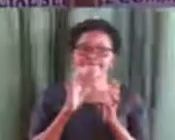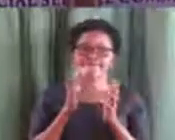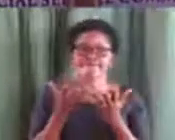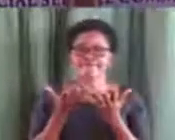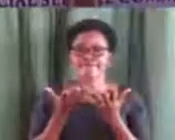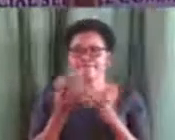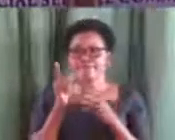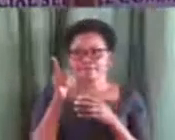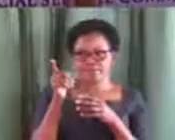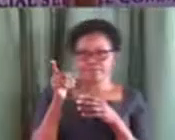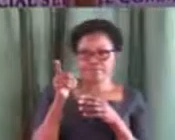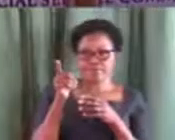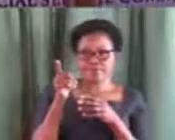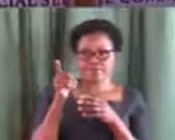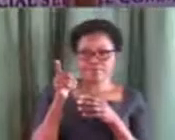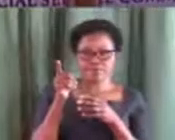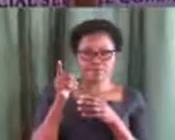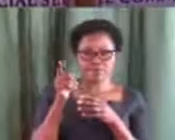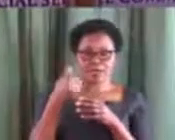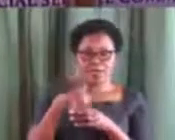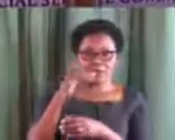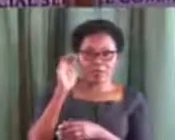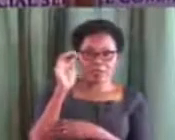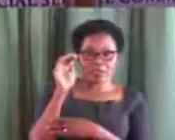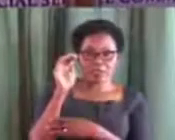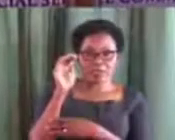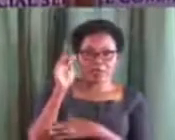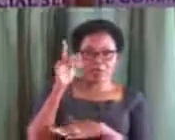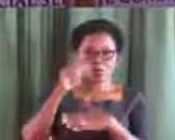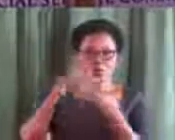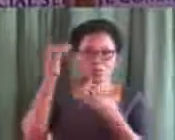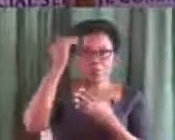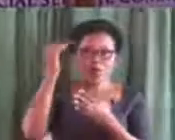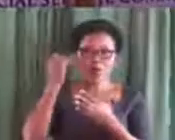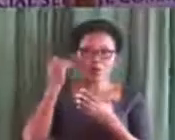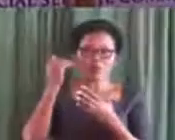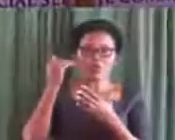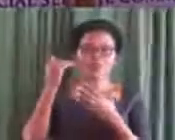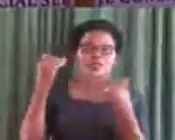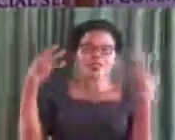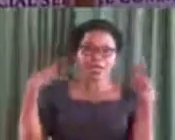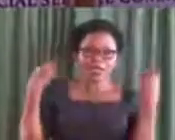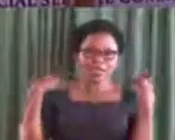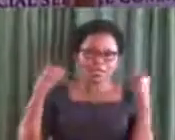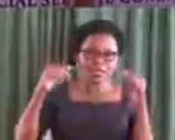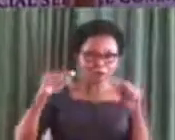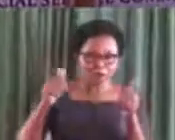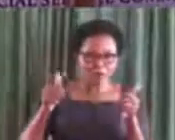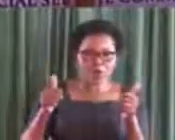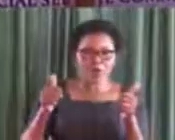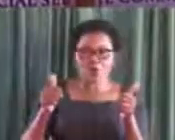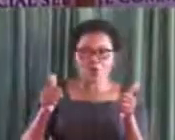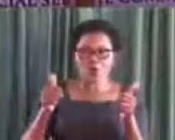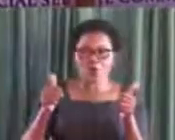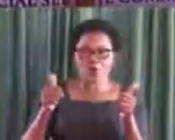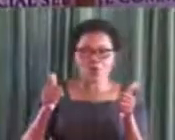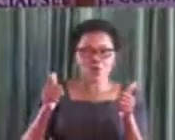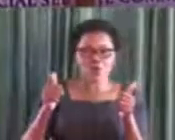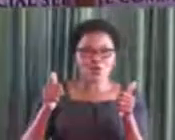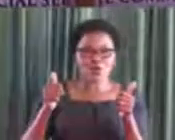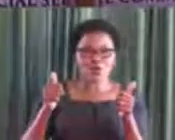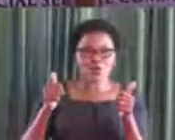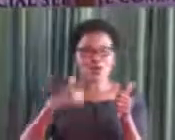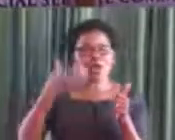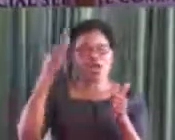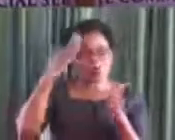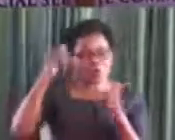It has yet to exercise yeah, I'm trying to remember. its original jurisdiction. I can see, my Lord, but that's I know all right. I